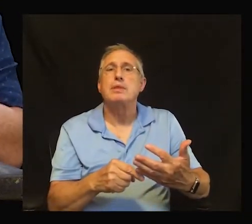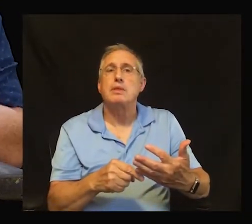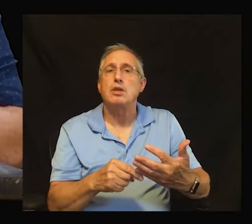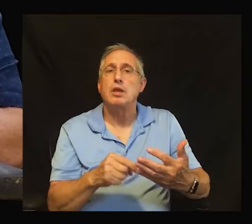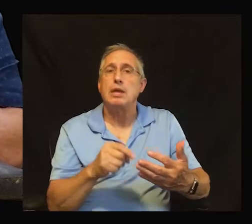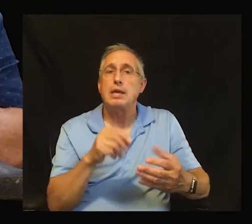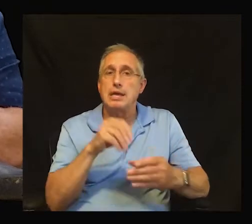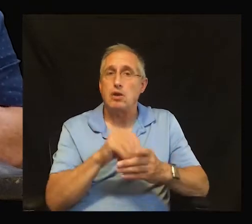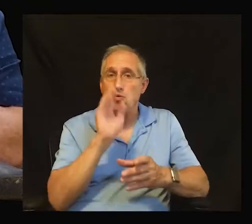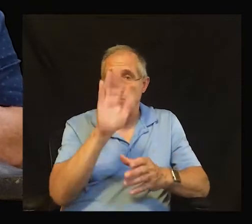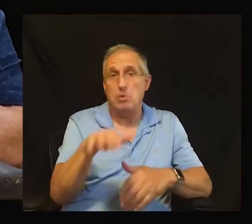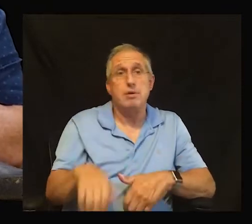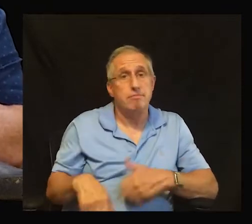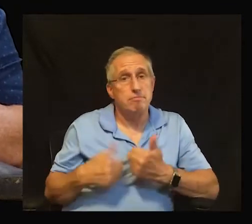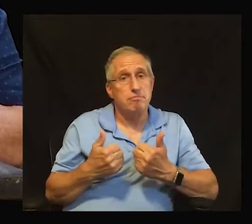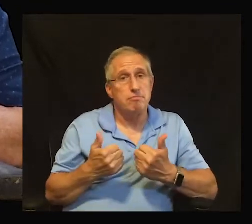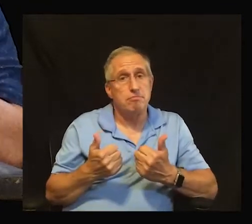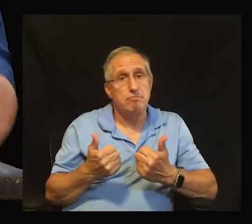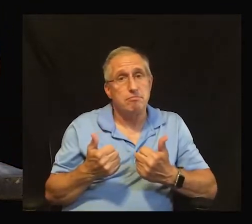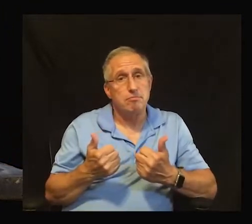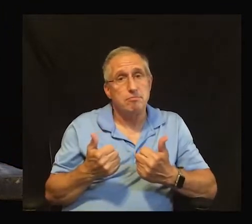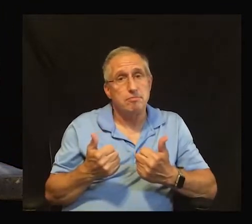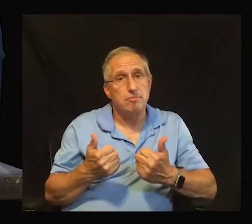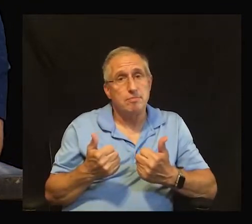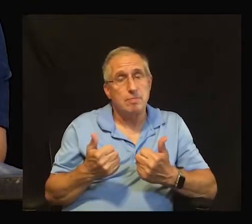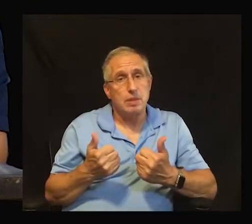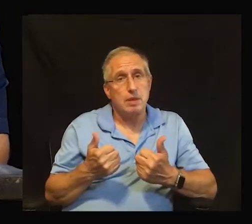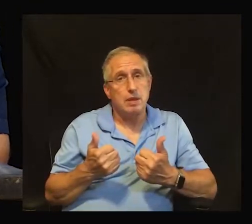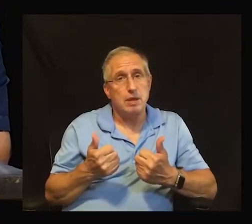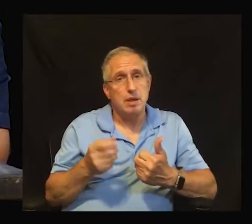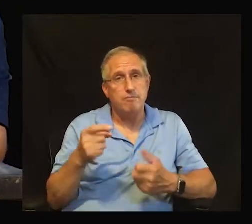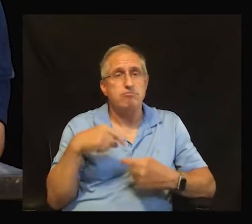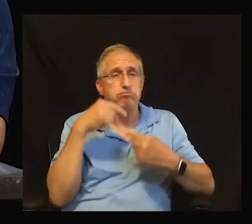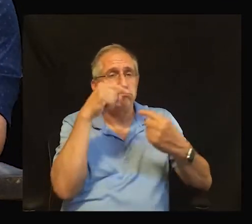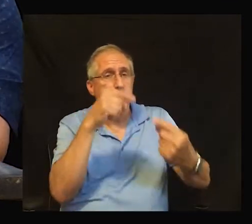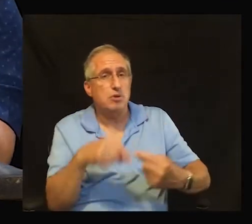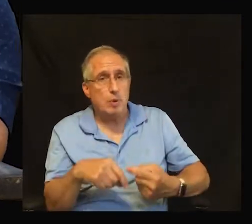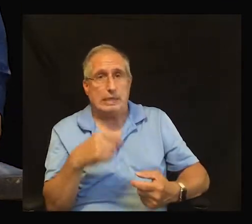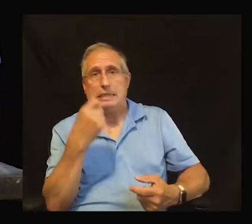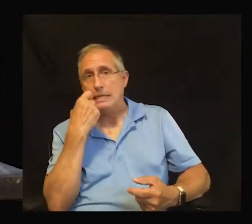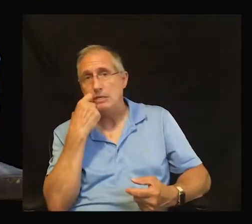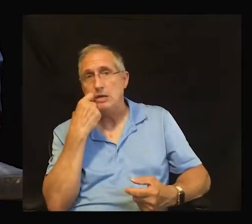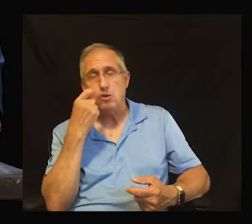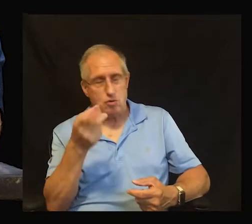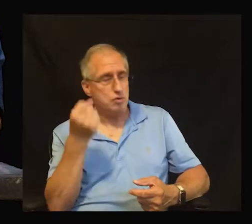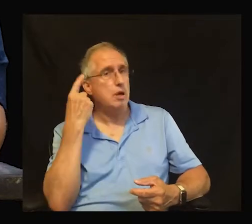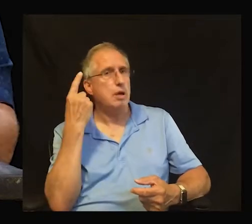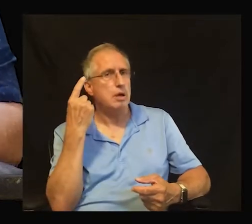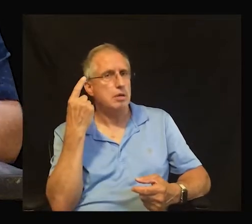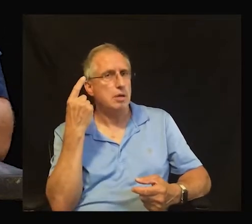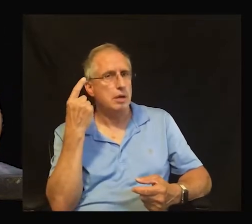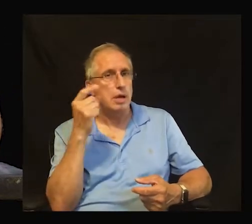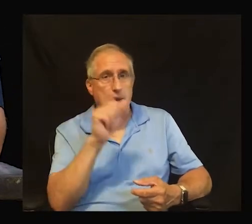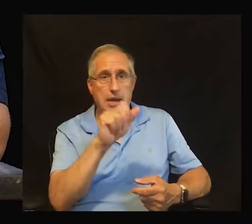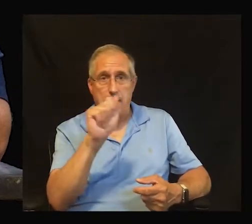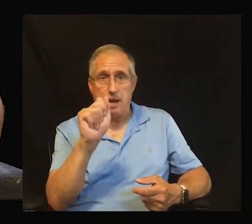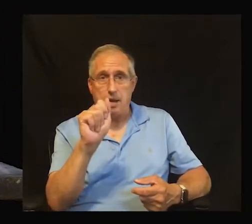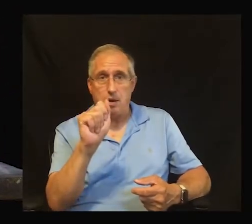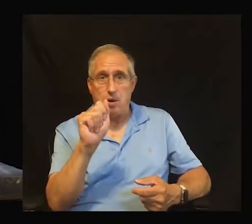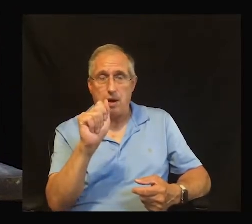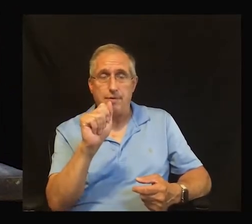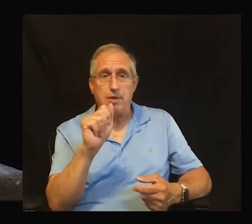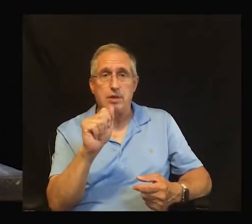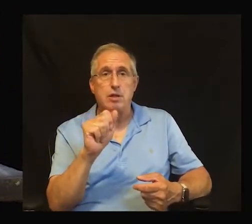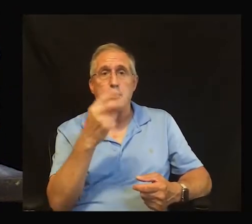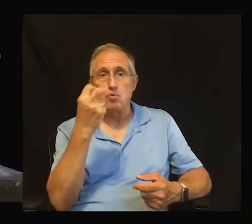in your life. Man, if you've ever struggled with addiction, you get this. In AA, we have what's called